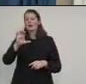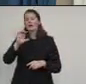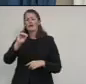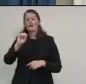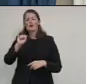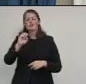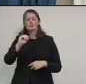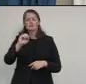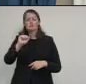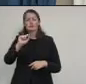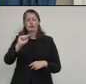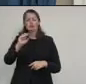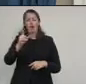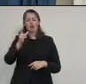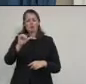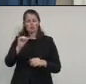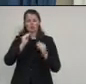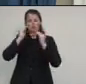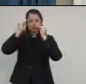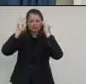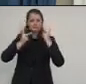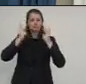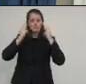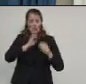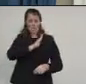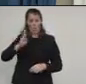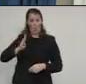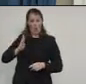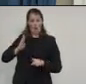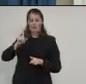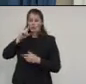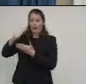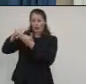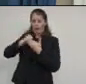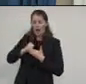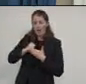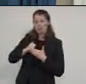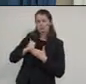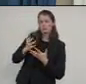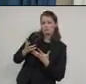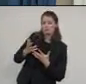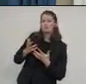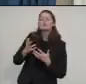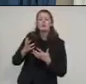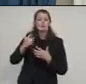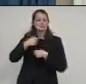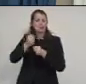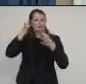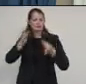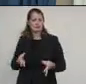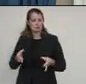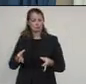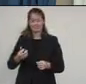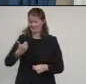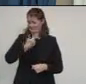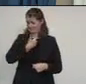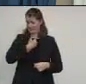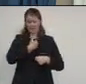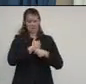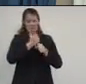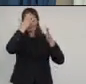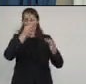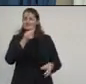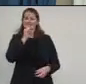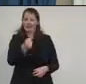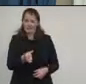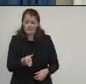And would I like to give more notice? Yes. But I think there was, we did as quickly as I could, and we'll try to give you more notice in the future. Okay, and last thing I just want to